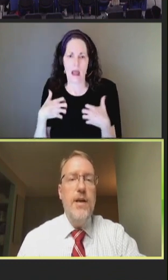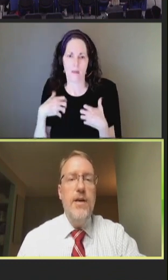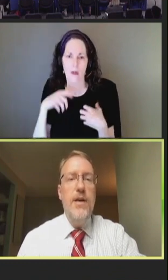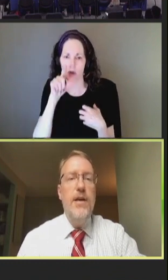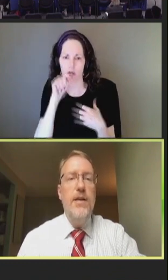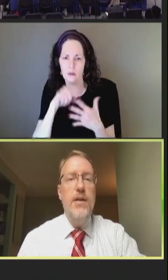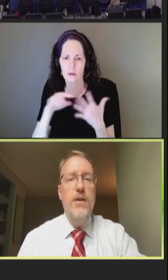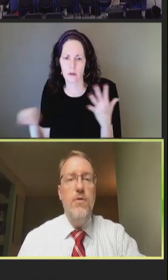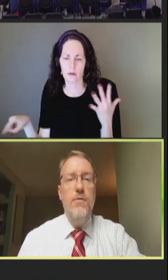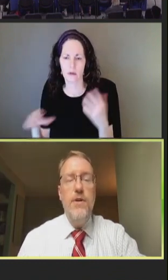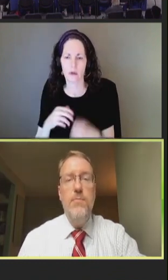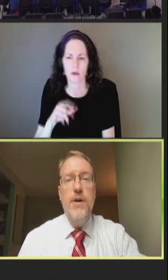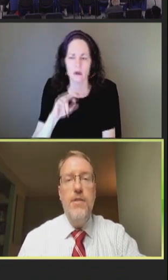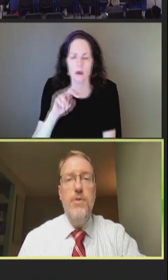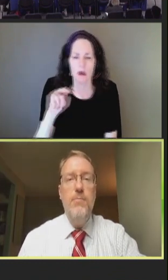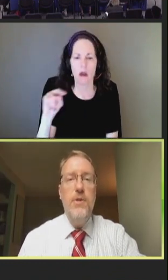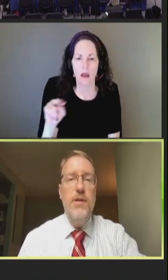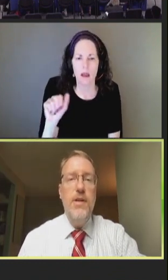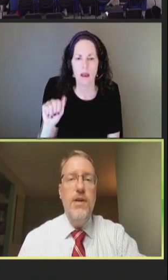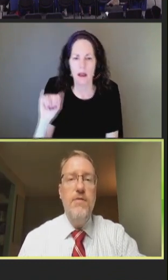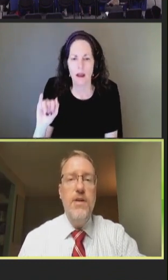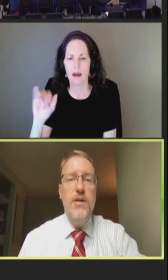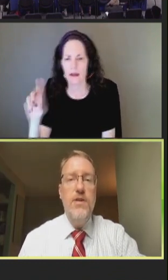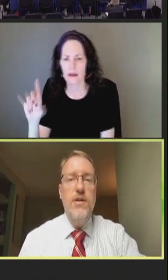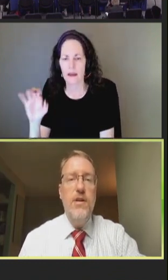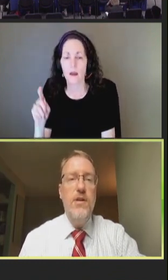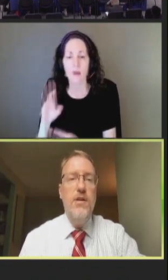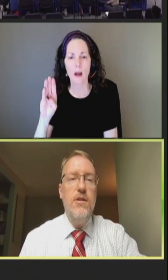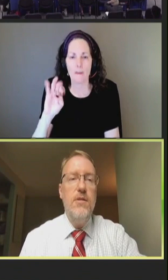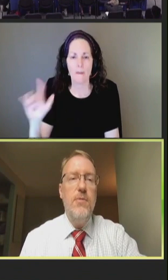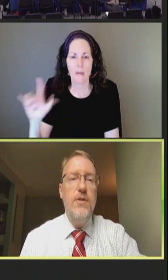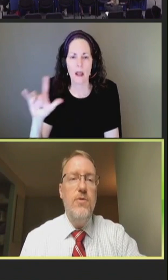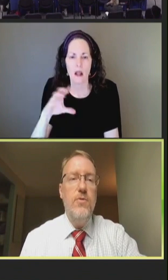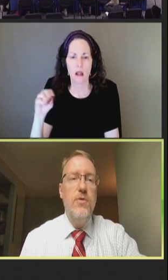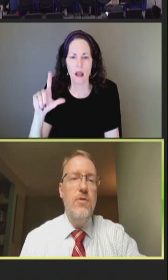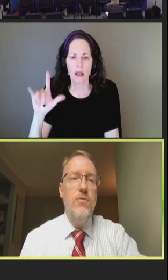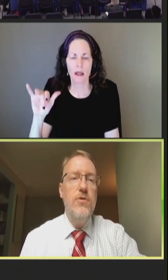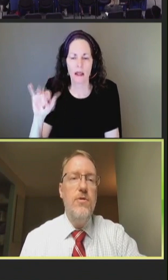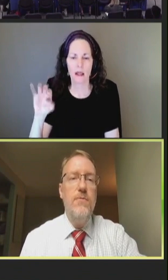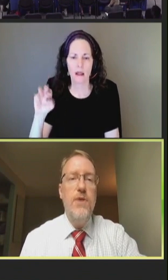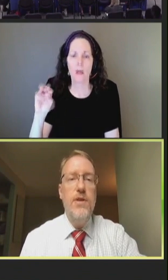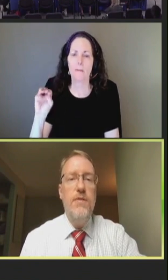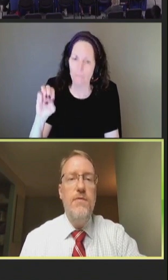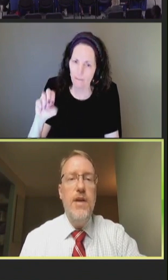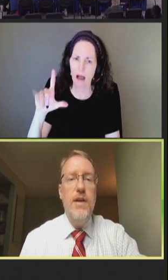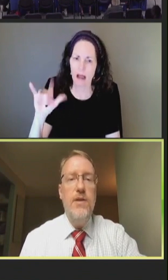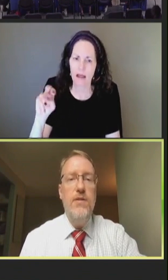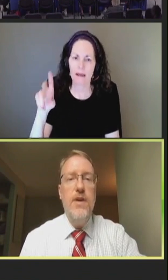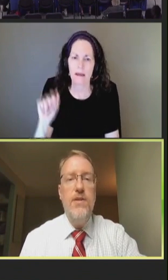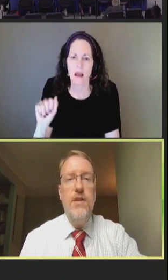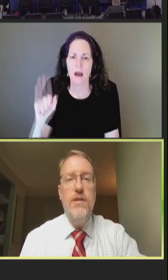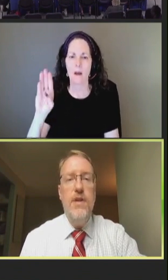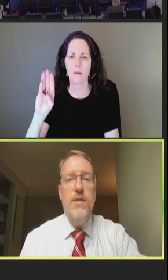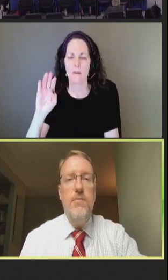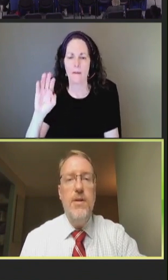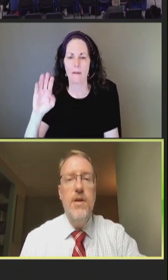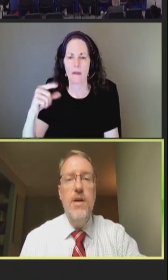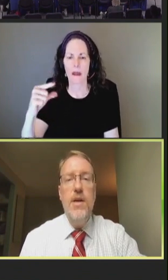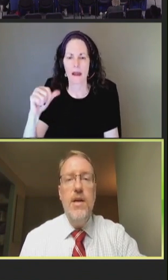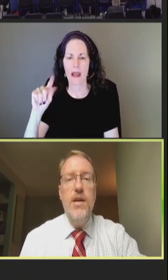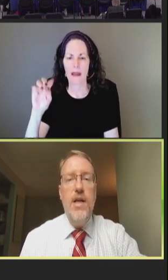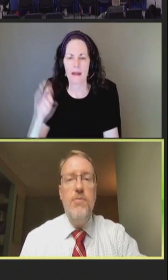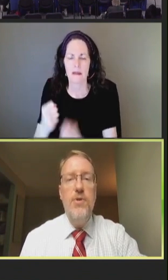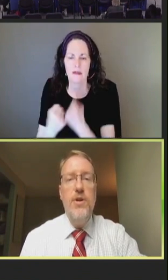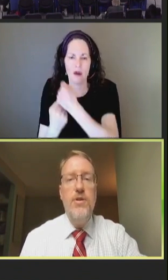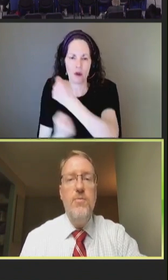by NIAID, co-funded by the Bill and Melinda Gates Foundation, and conducted by the Duke Consortium for HIV/AIDS Vaccine Development,